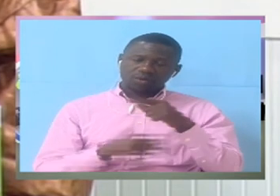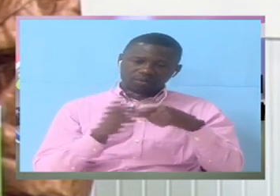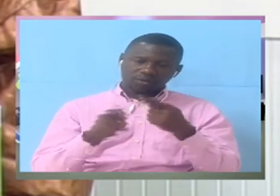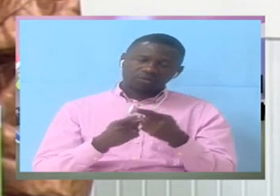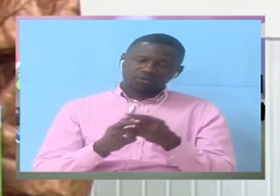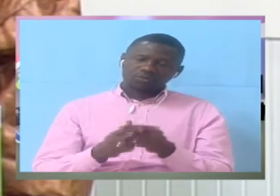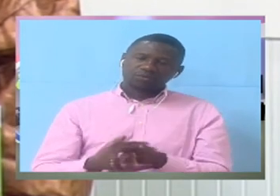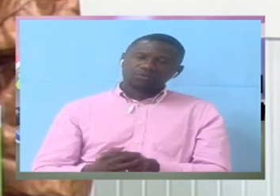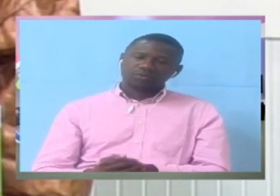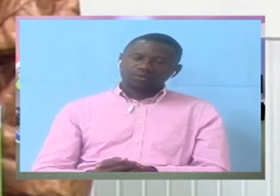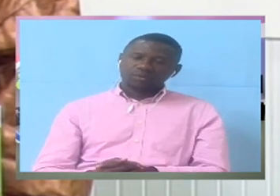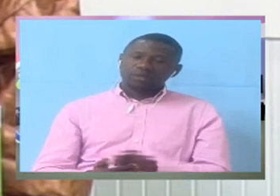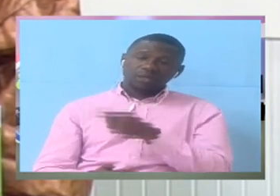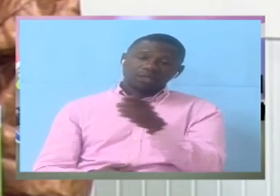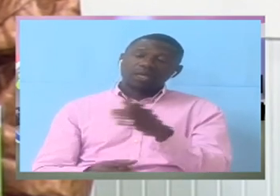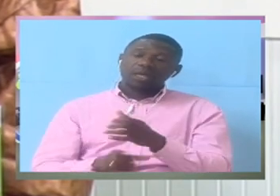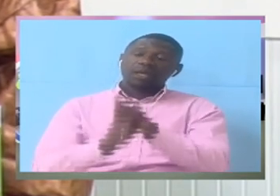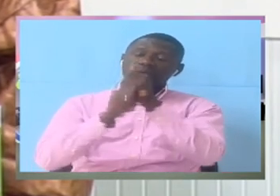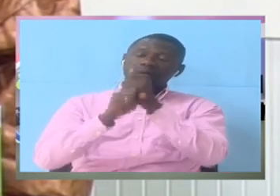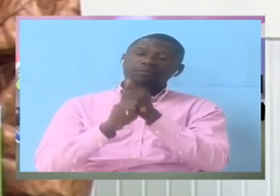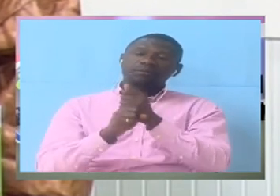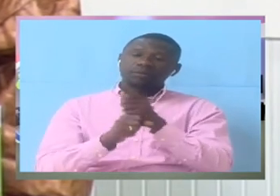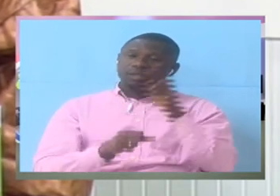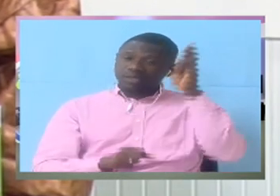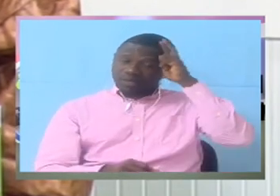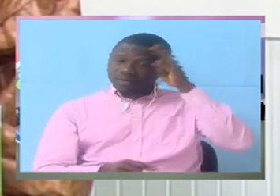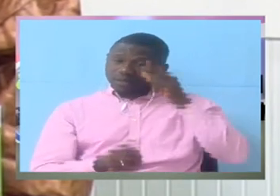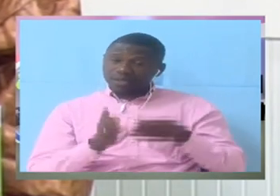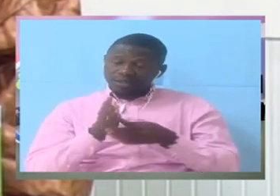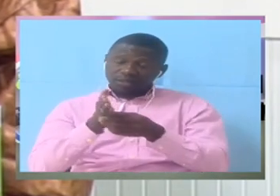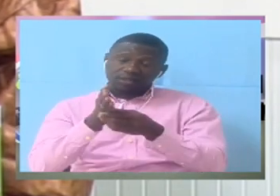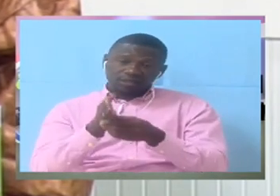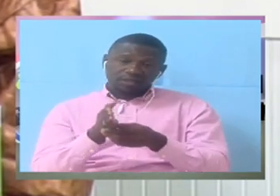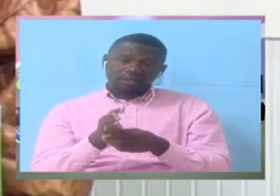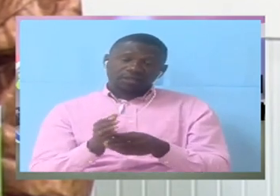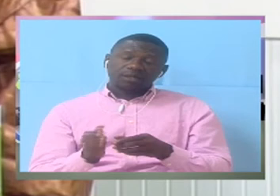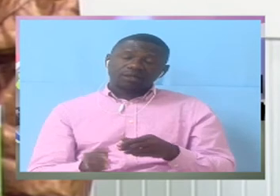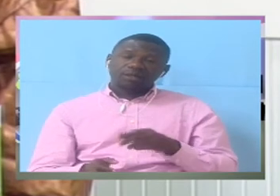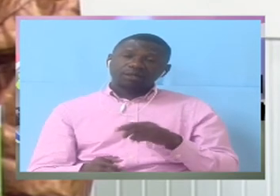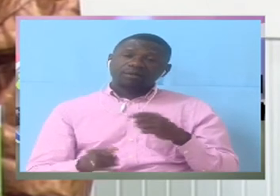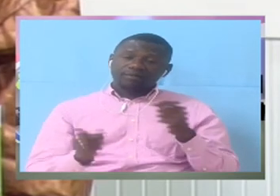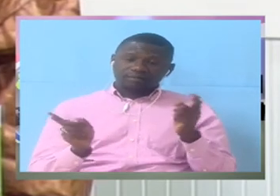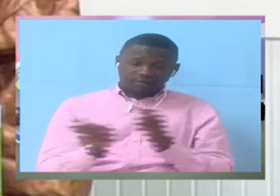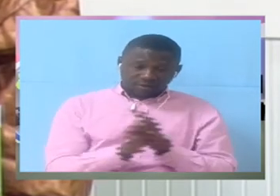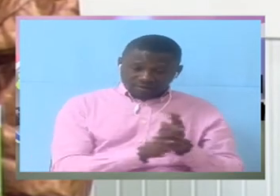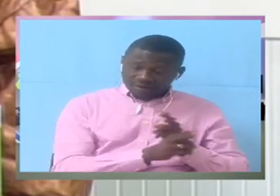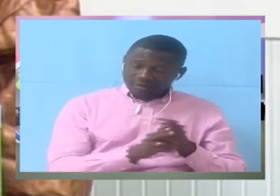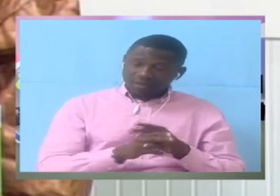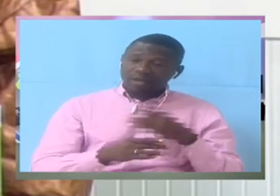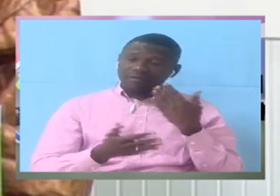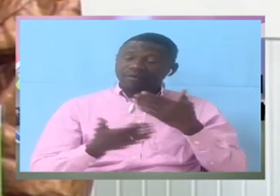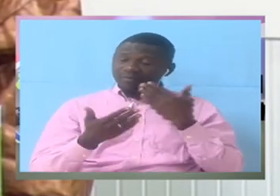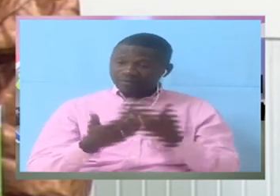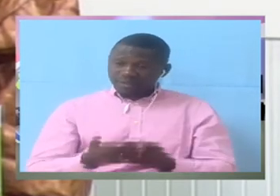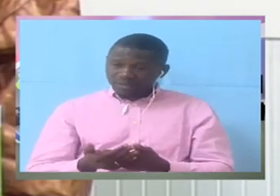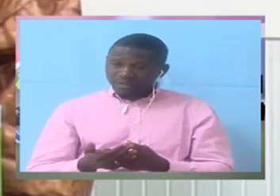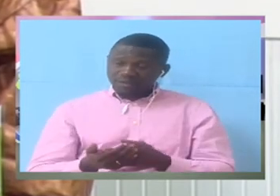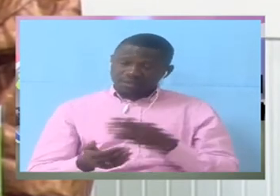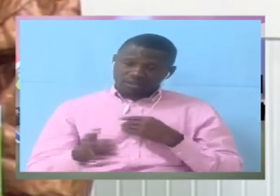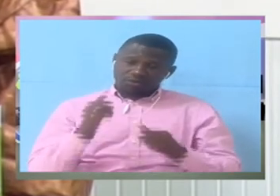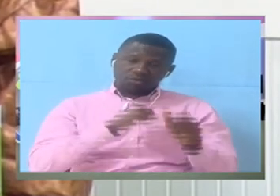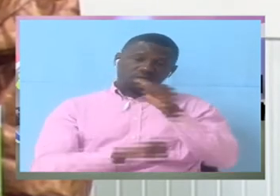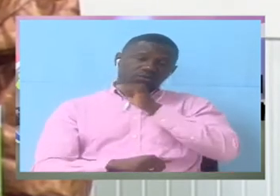They helped Charles Stello in fighting when they were ready. They come to the